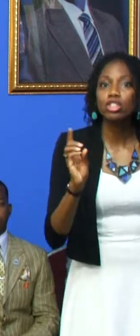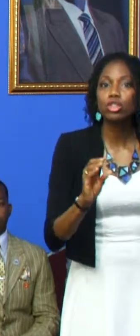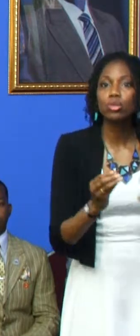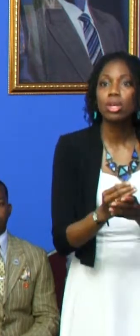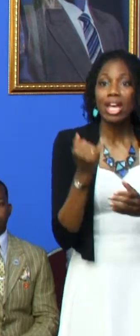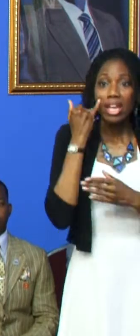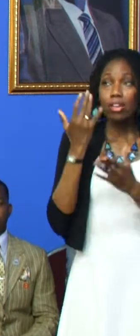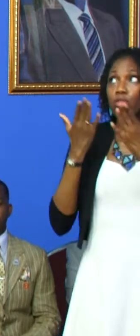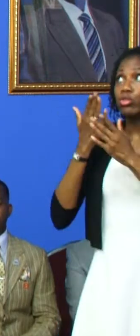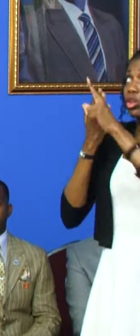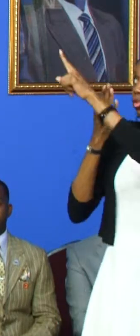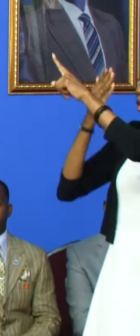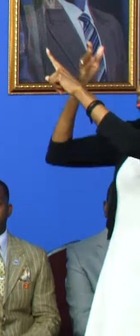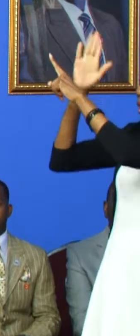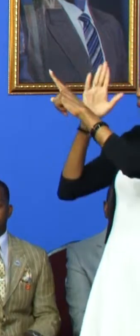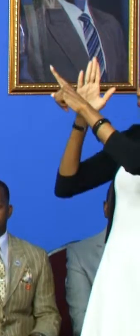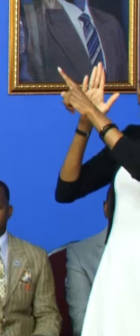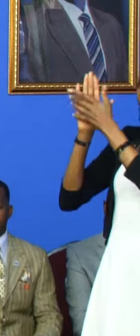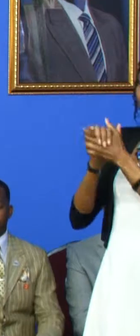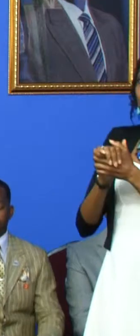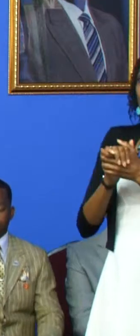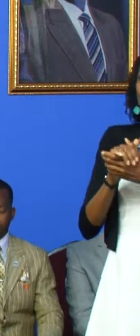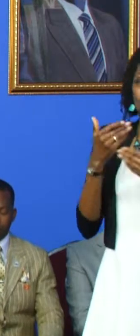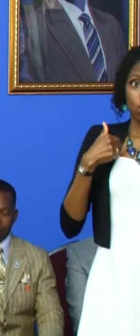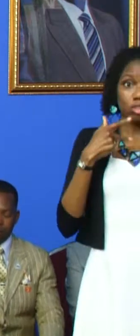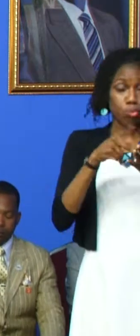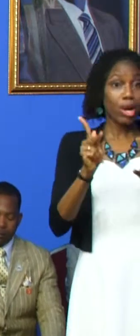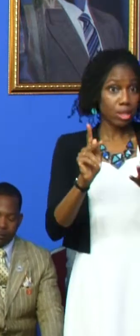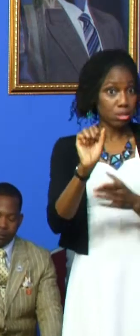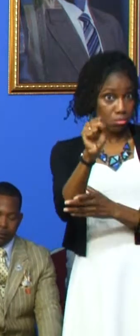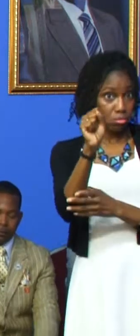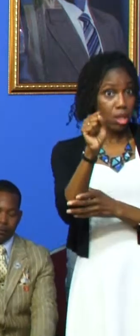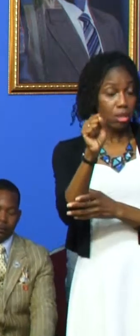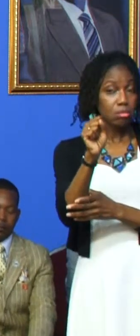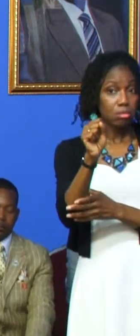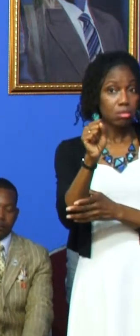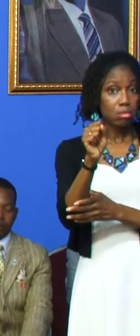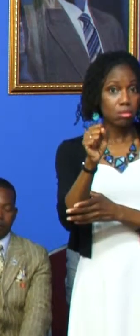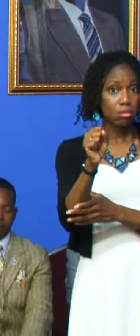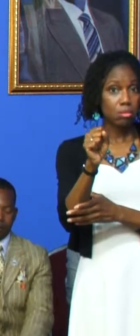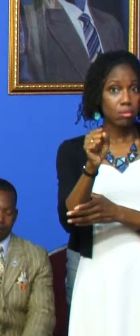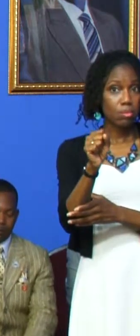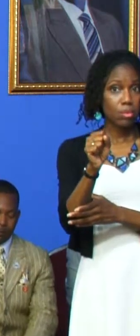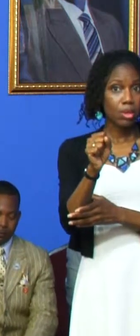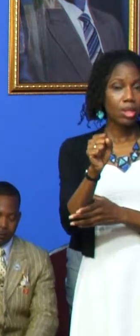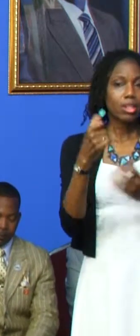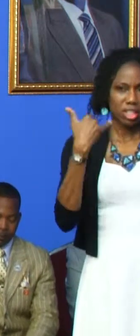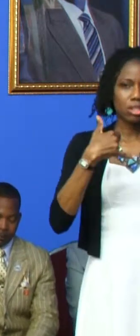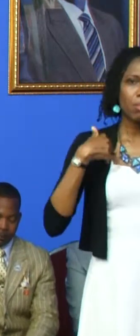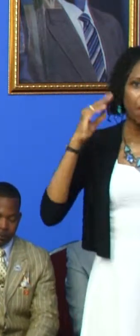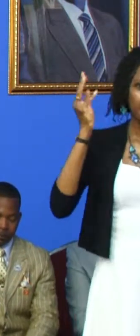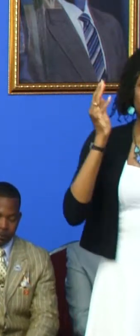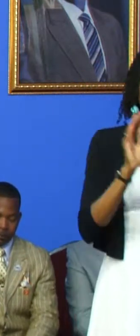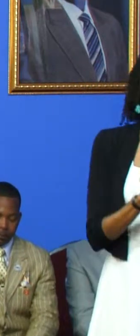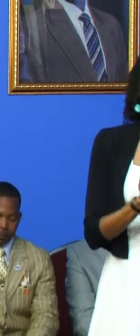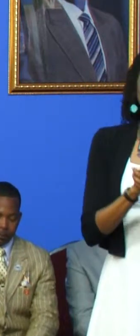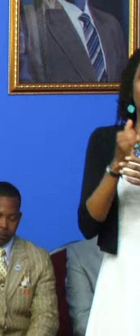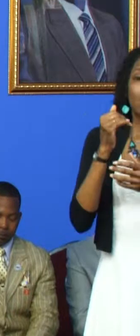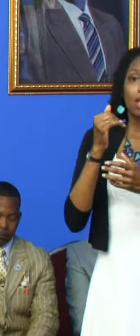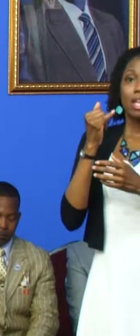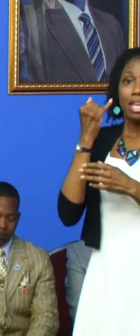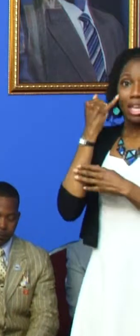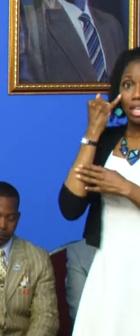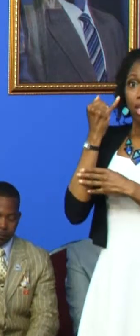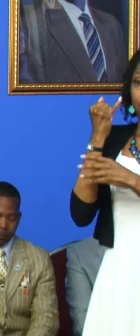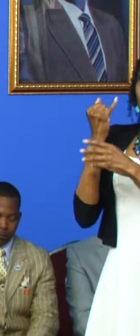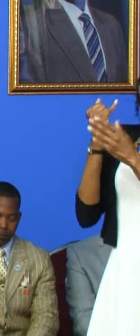God, there is a price. This is my message today. There is a price if